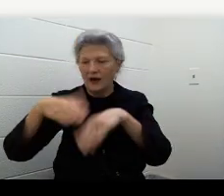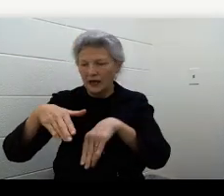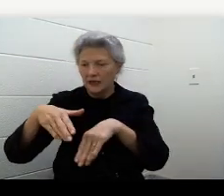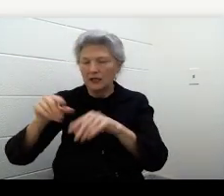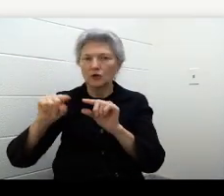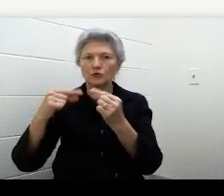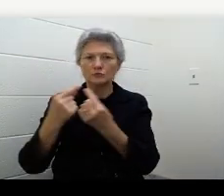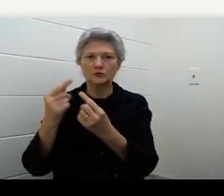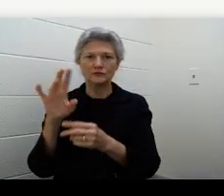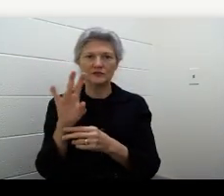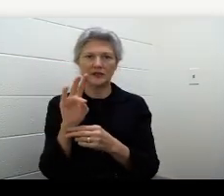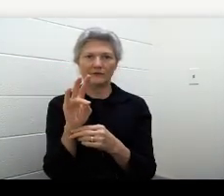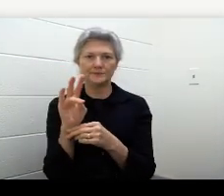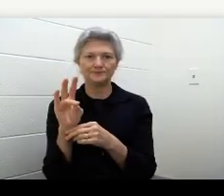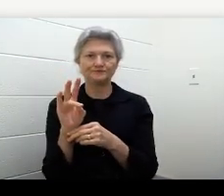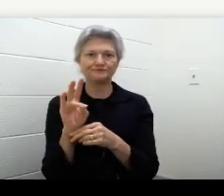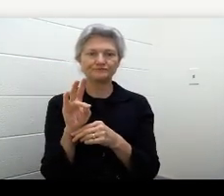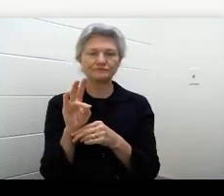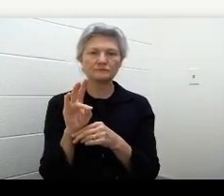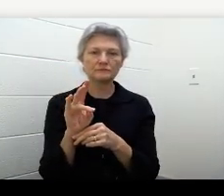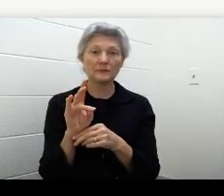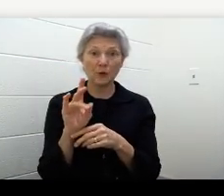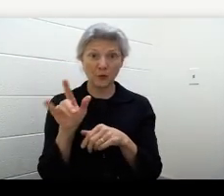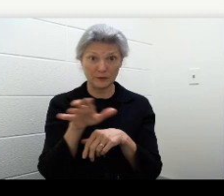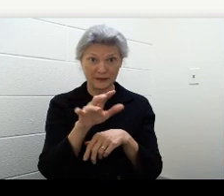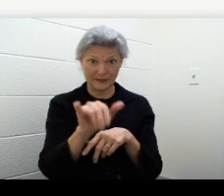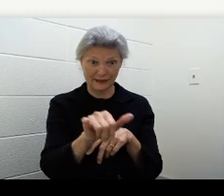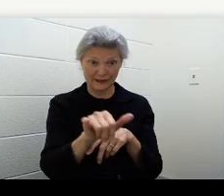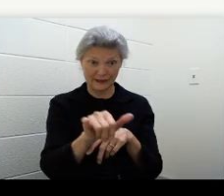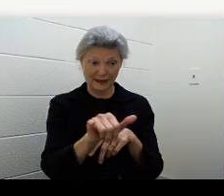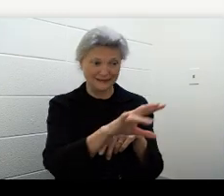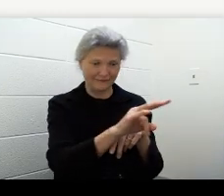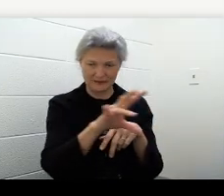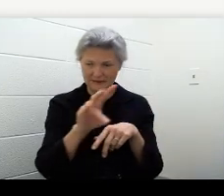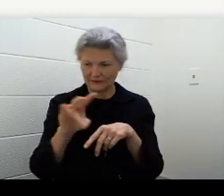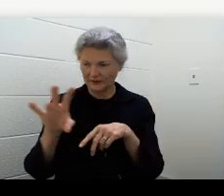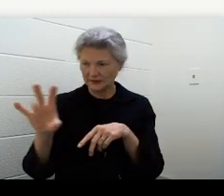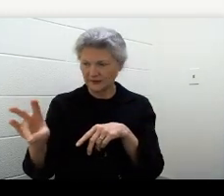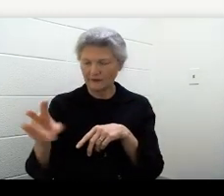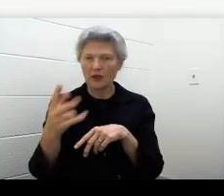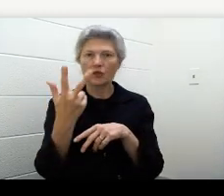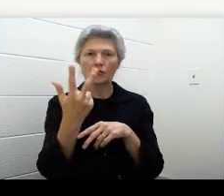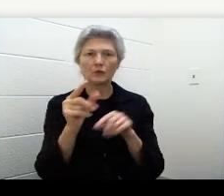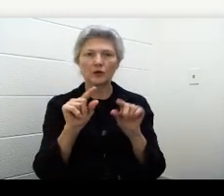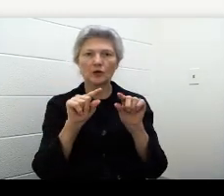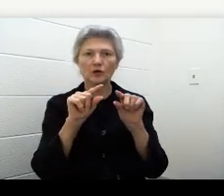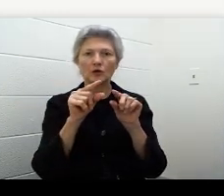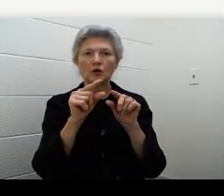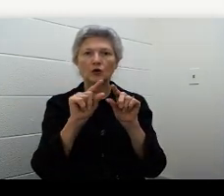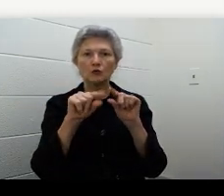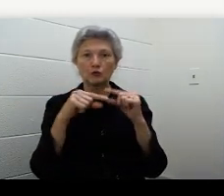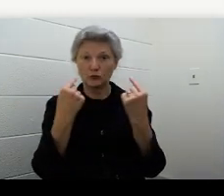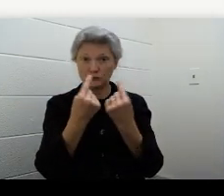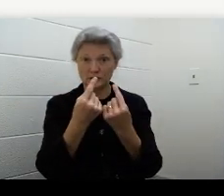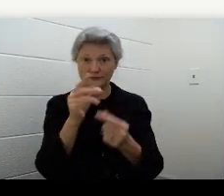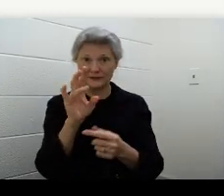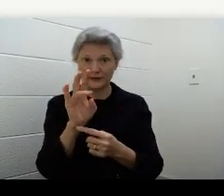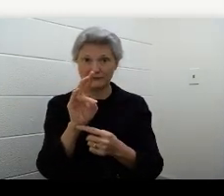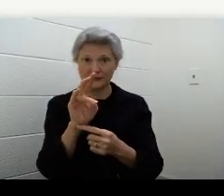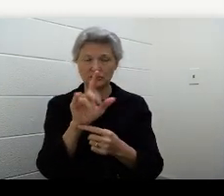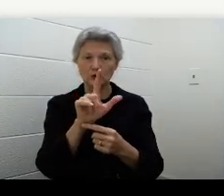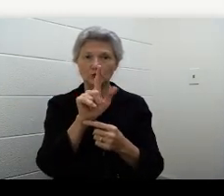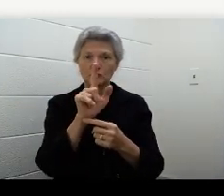of 7. And when we did that, we realized we would have 3 groups. So